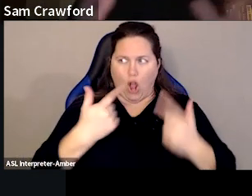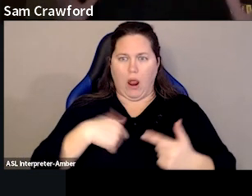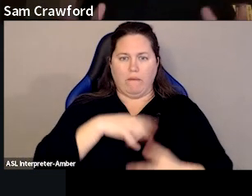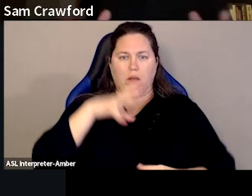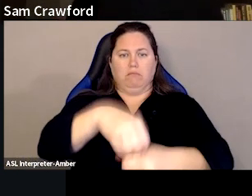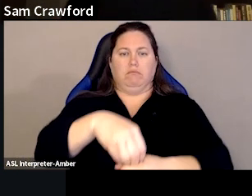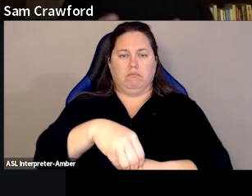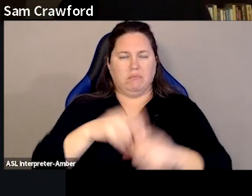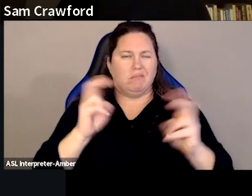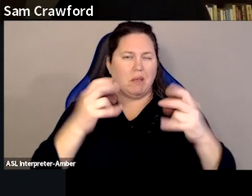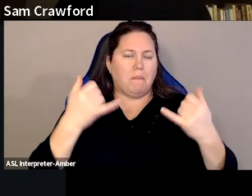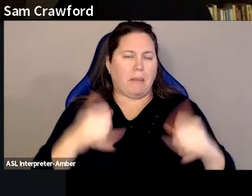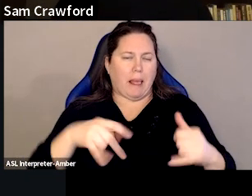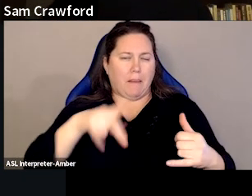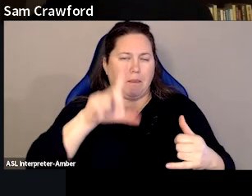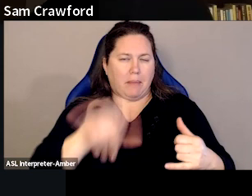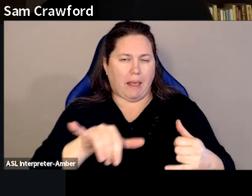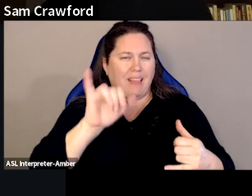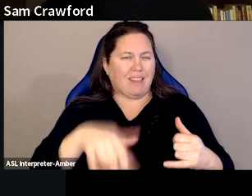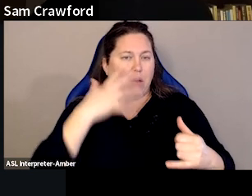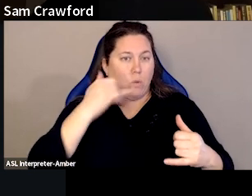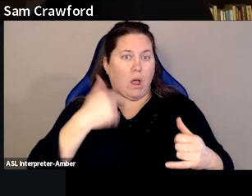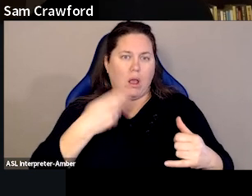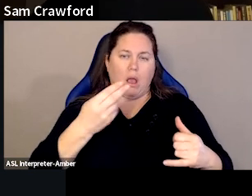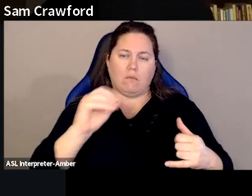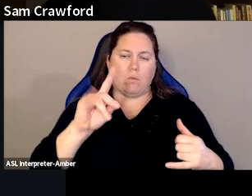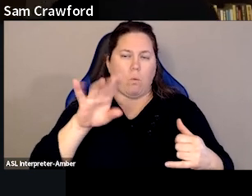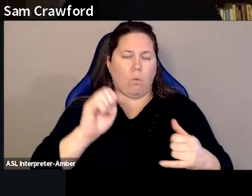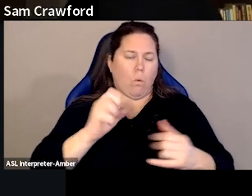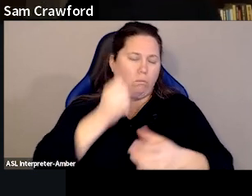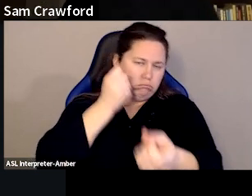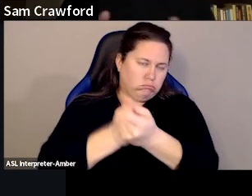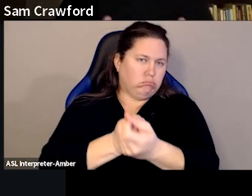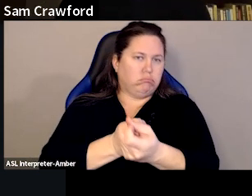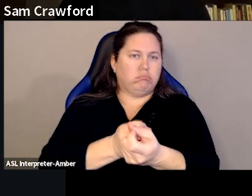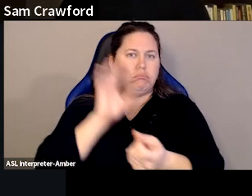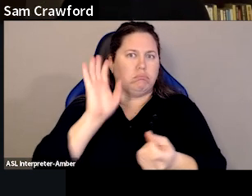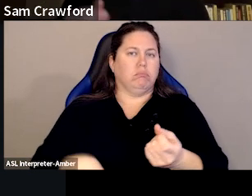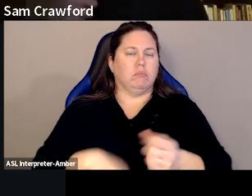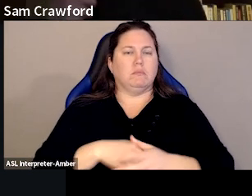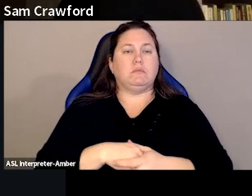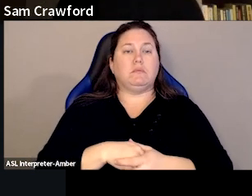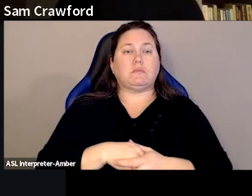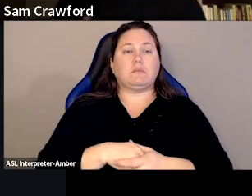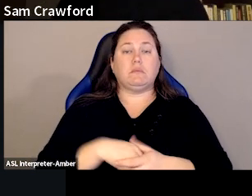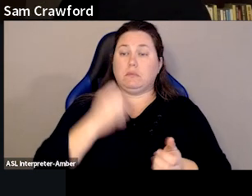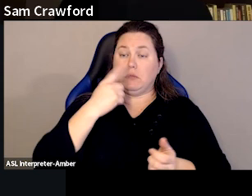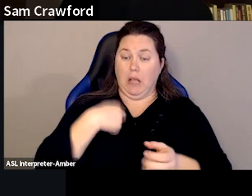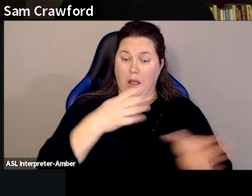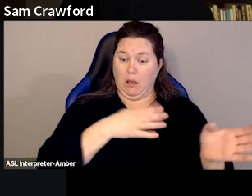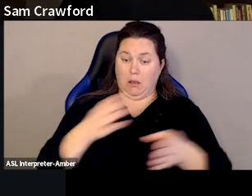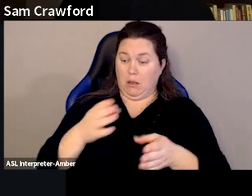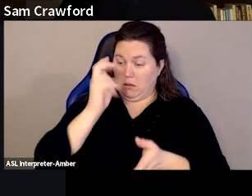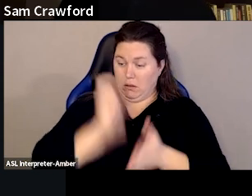why I'm a no-code evangelist. So why did I go down the route of no-code, and do I strictly